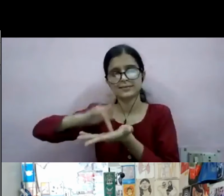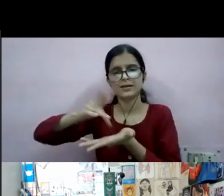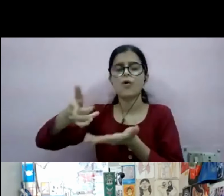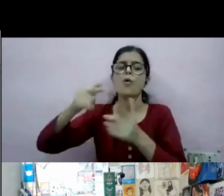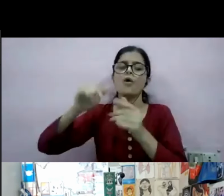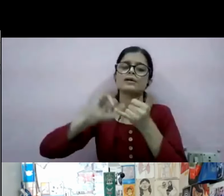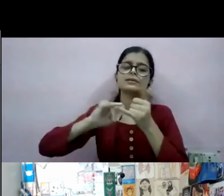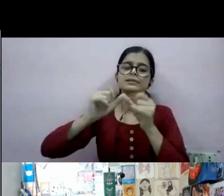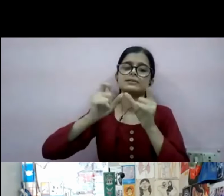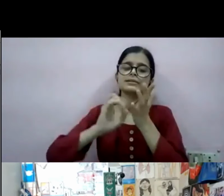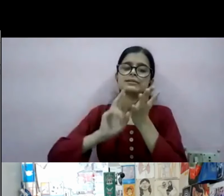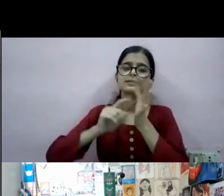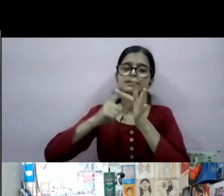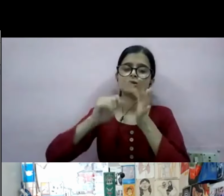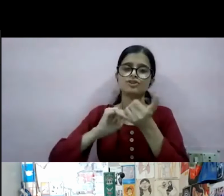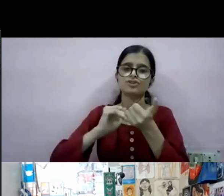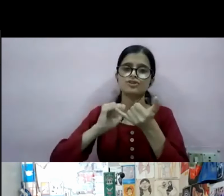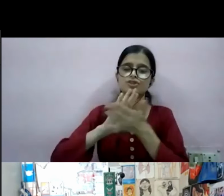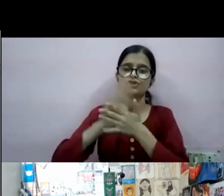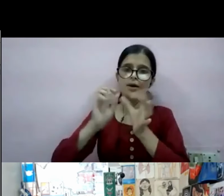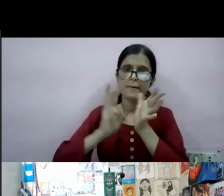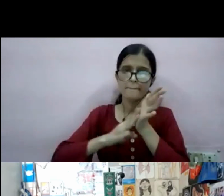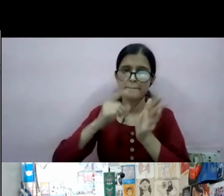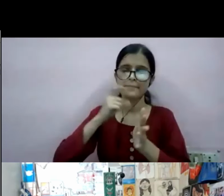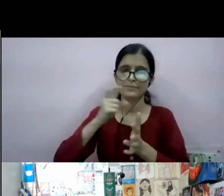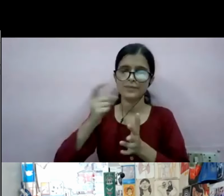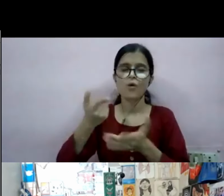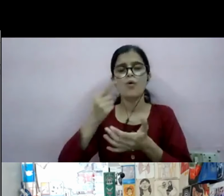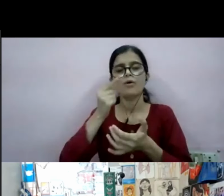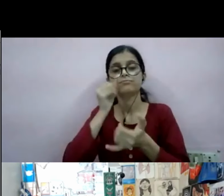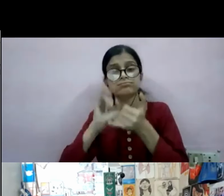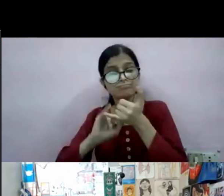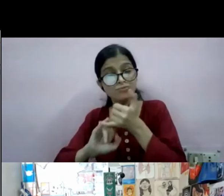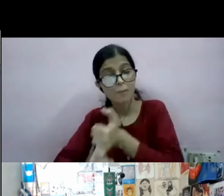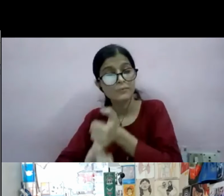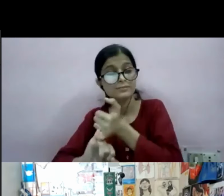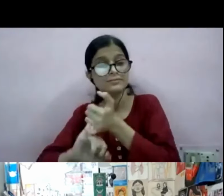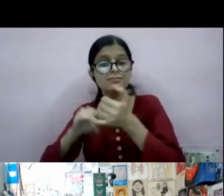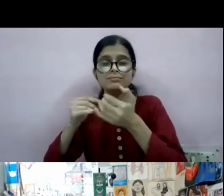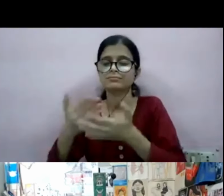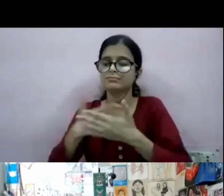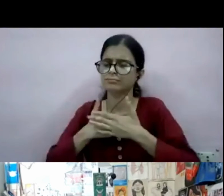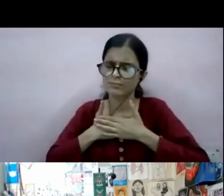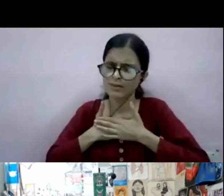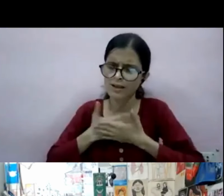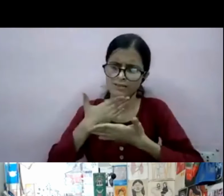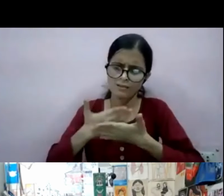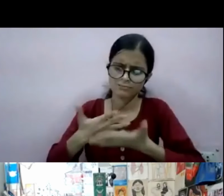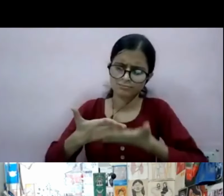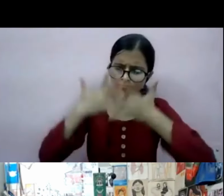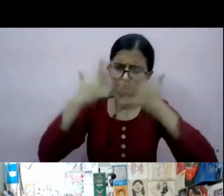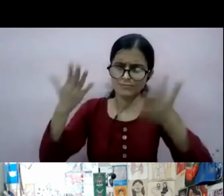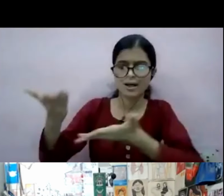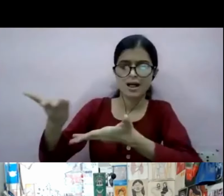Saksham, and also especially Professor Someshwar Sati for inviting me to